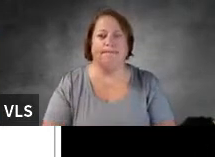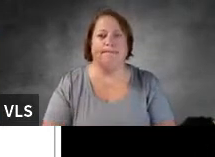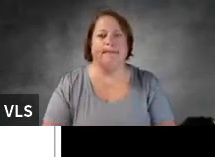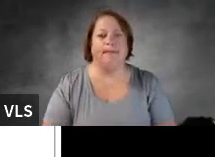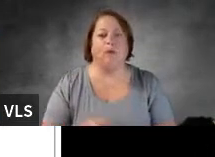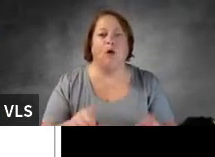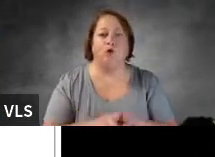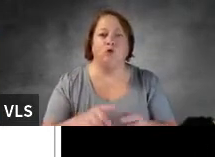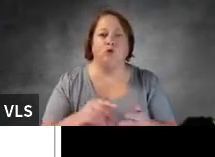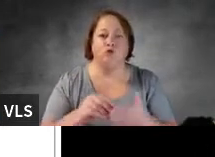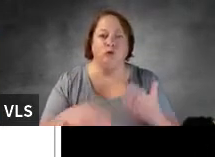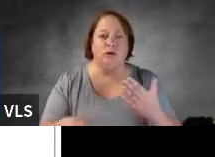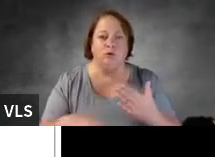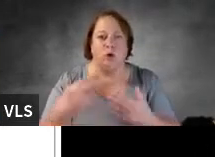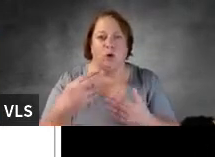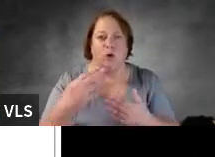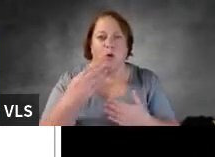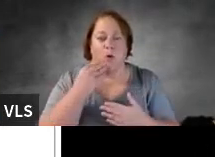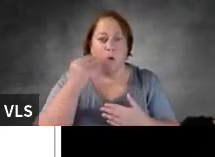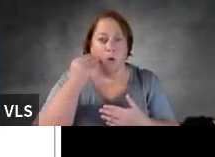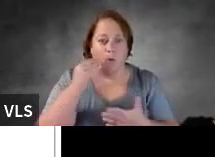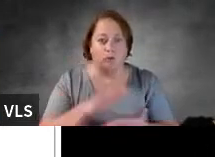students that would be considered homeschools.